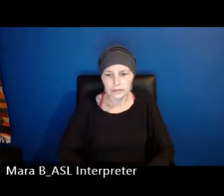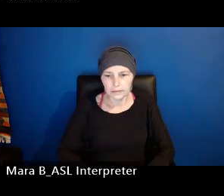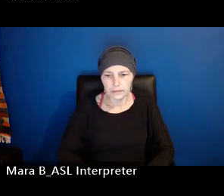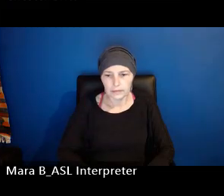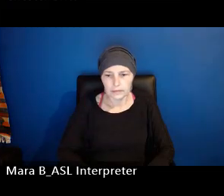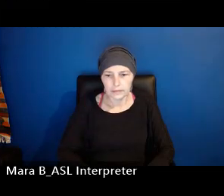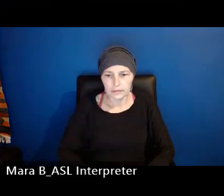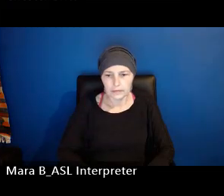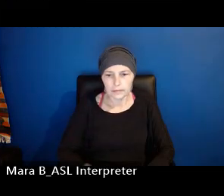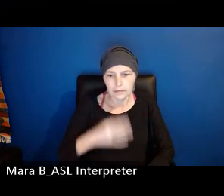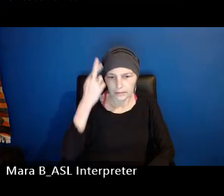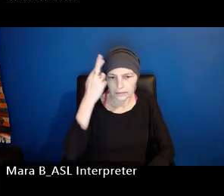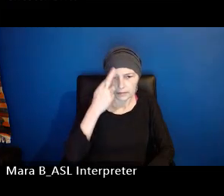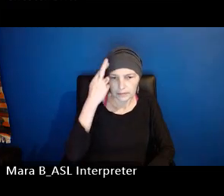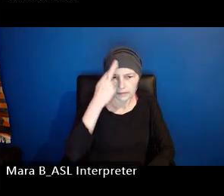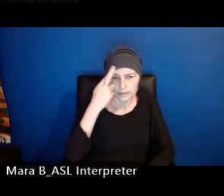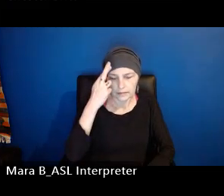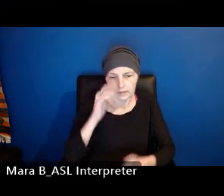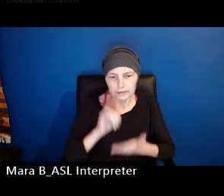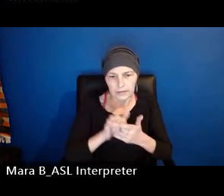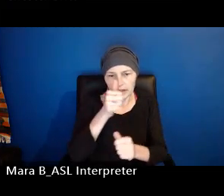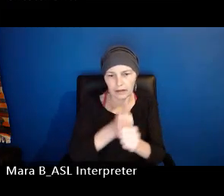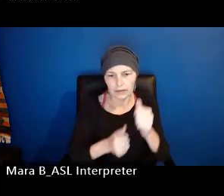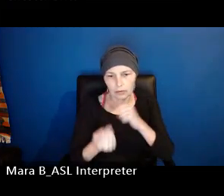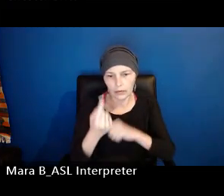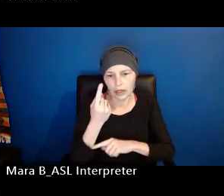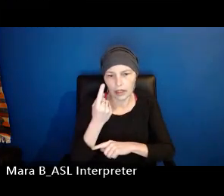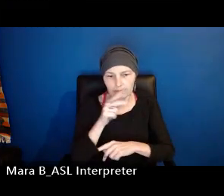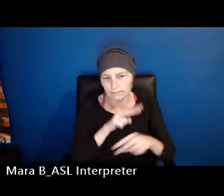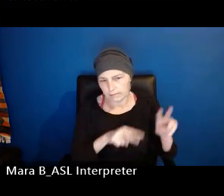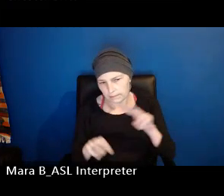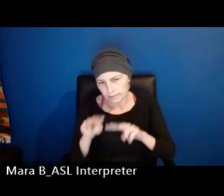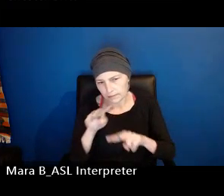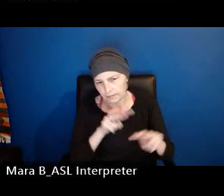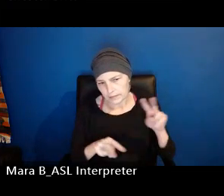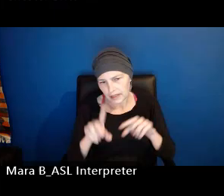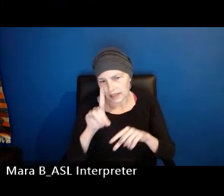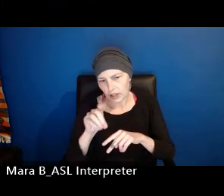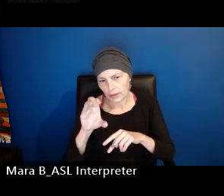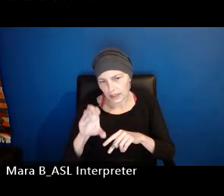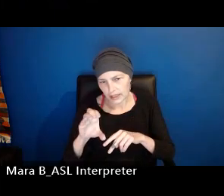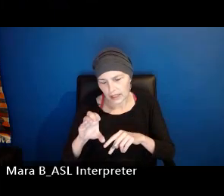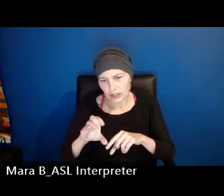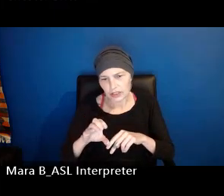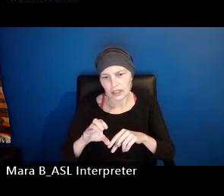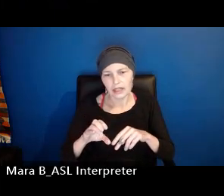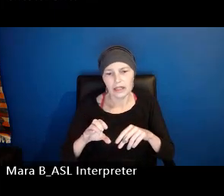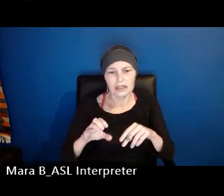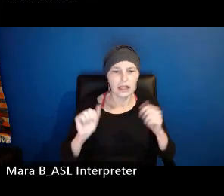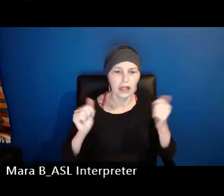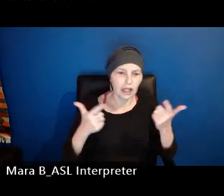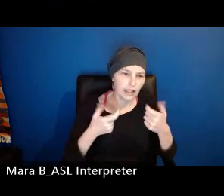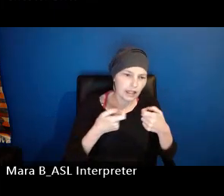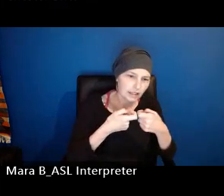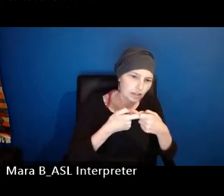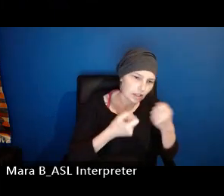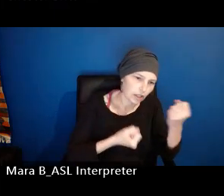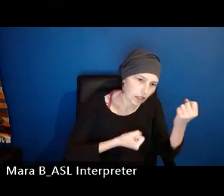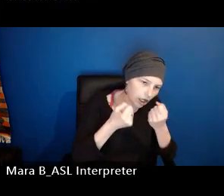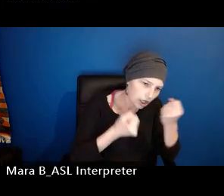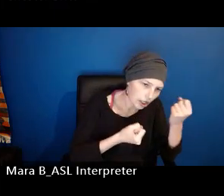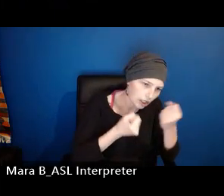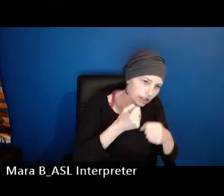the reason that everybody's looking at decarbonization, making, all the electrical cars and trying to make